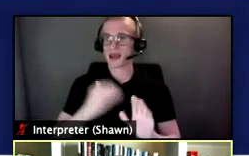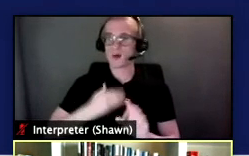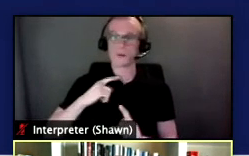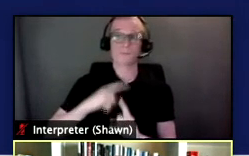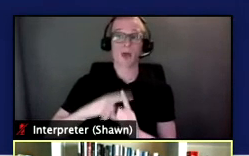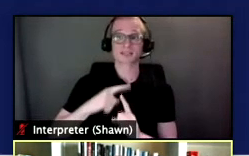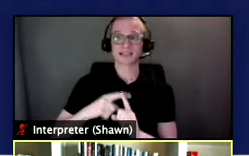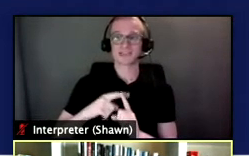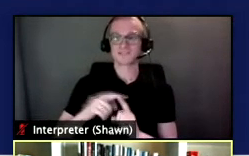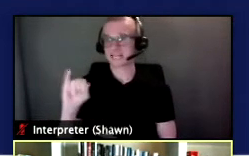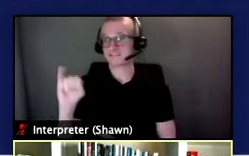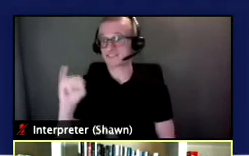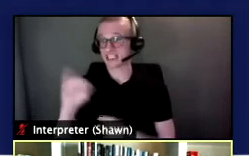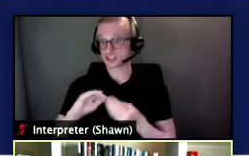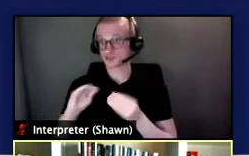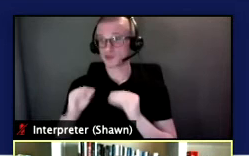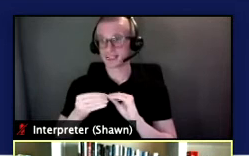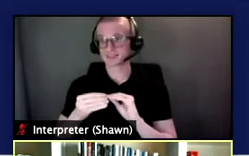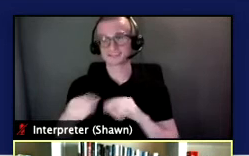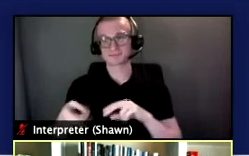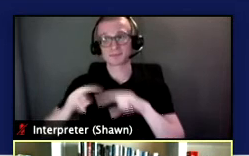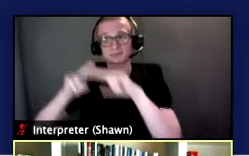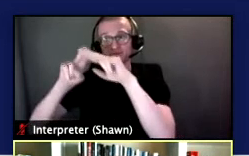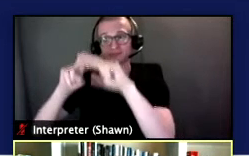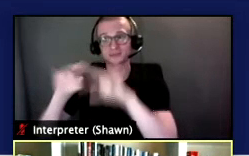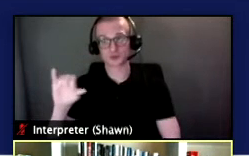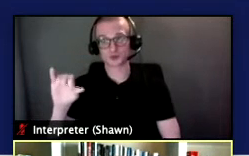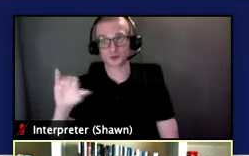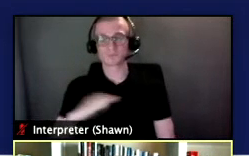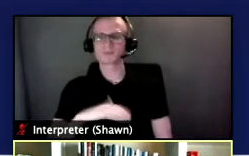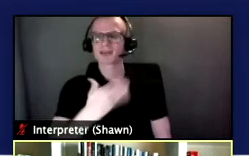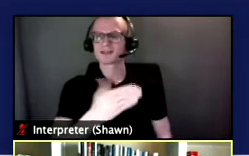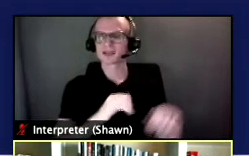up. Next slide, please.